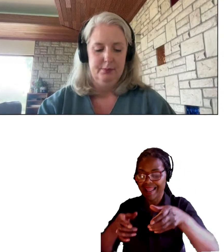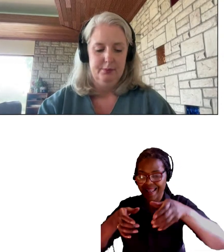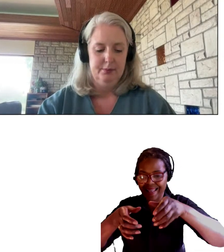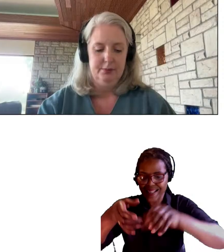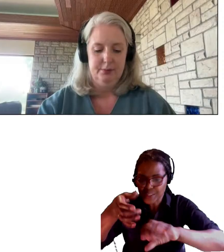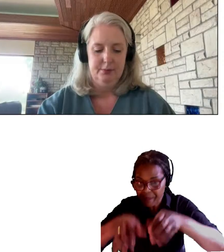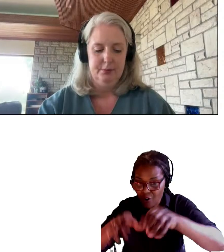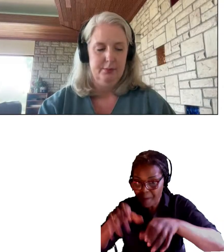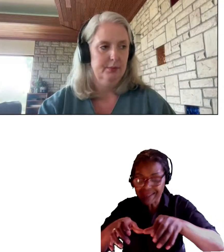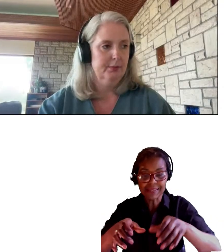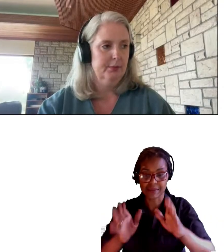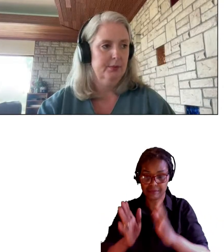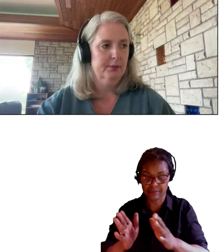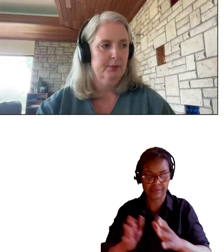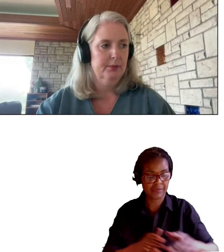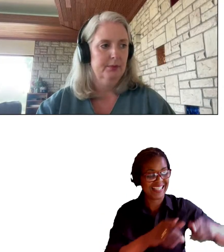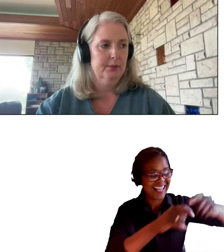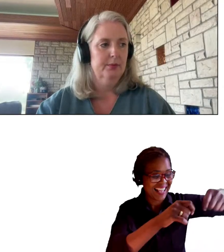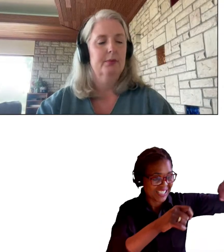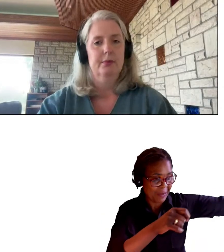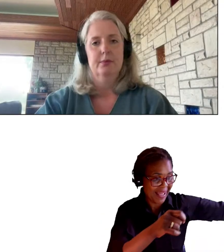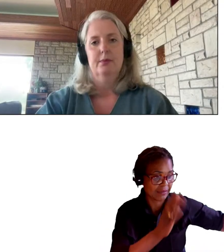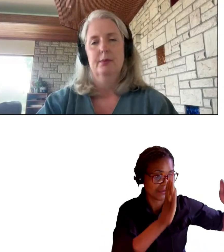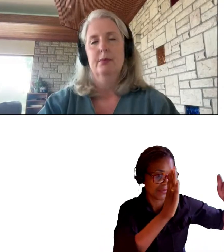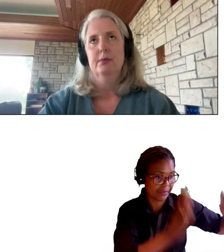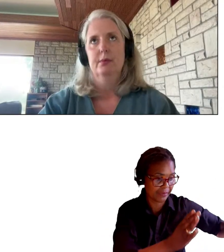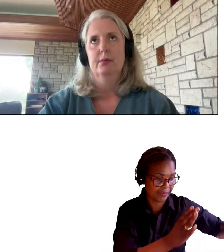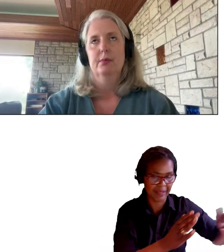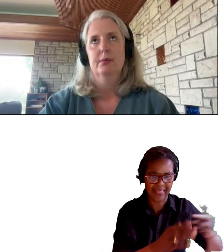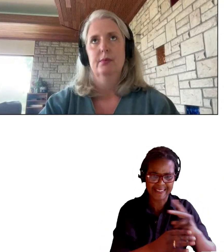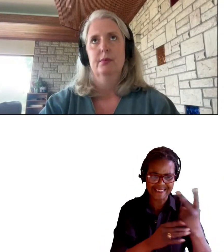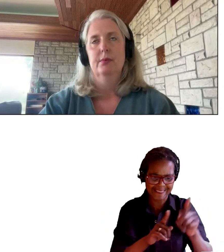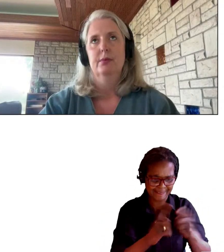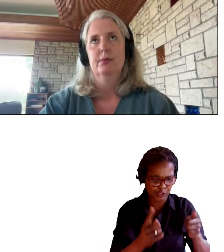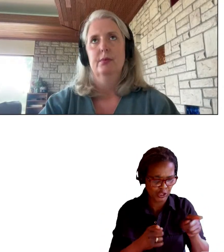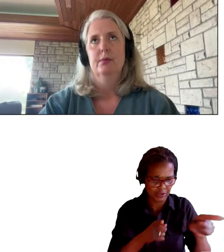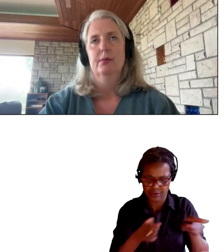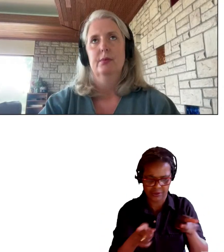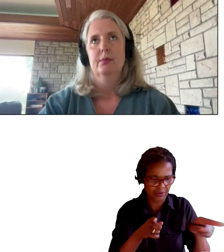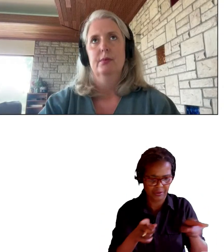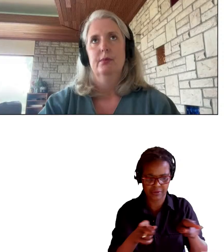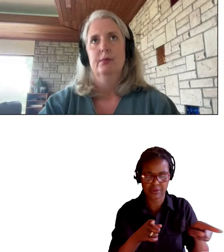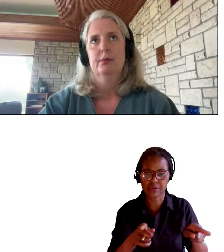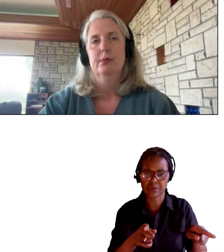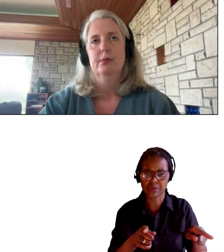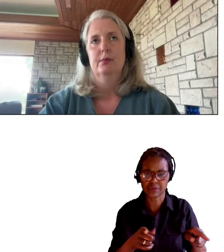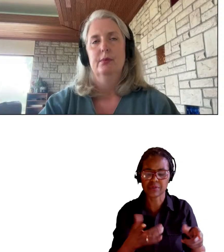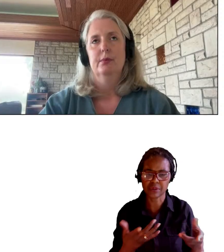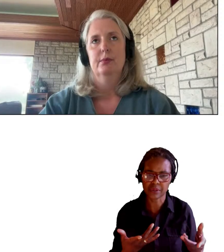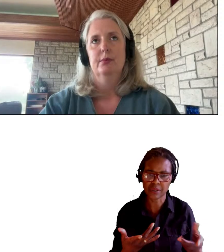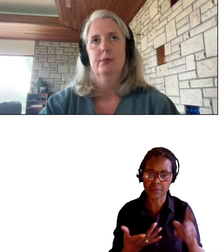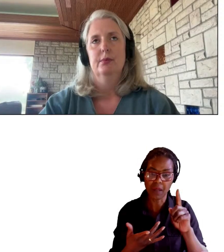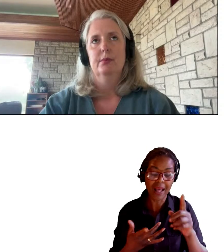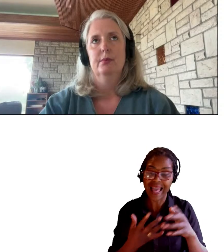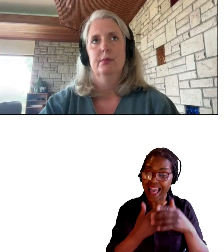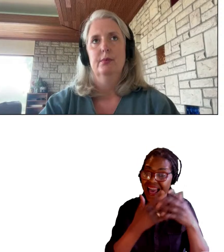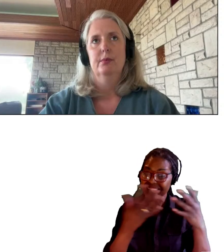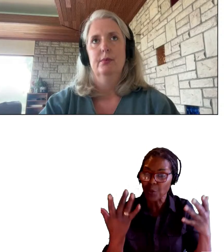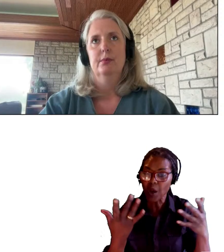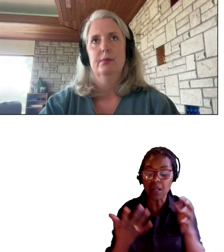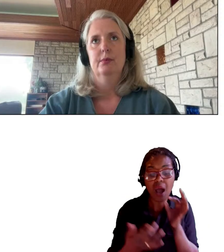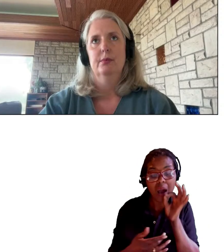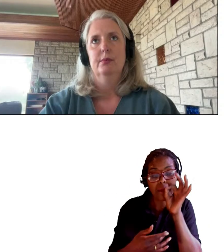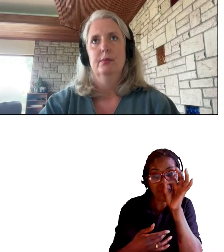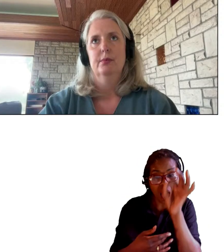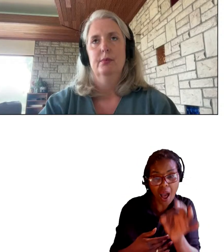be about like previous work that you've done. But was there anybody who applied for experiment that didn't get it because